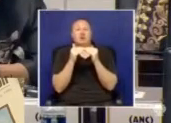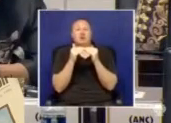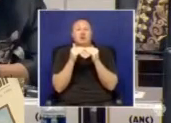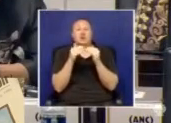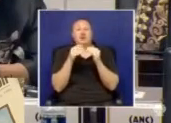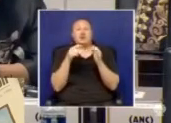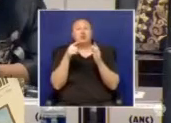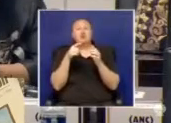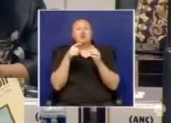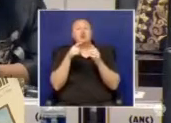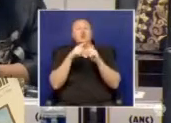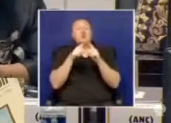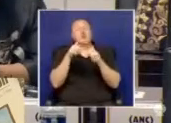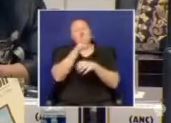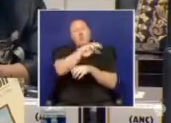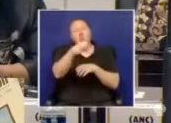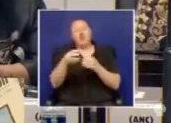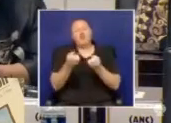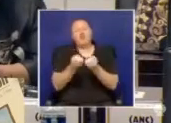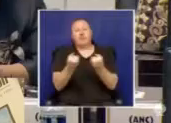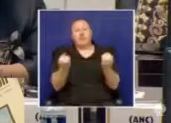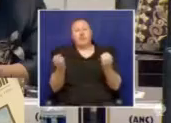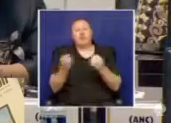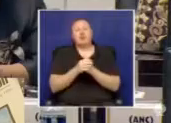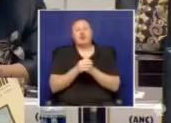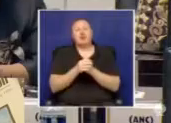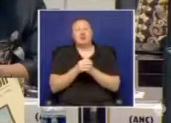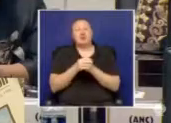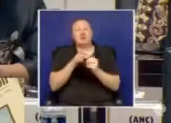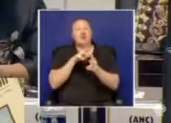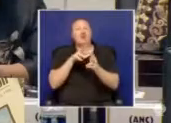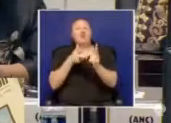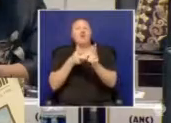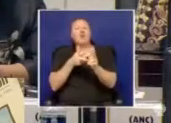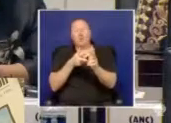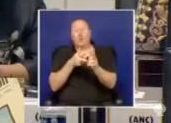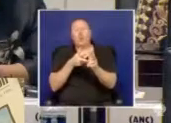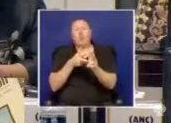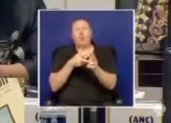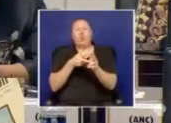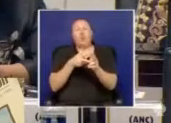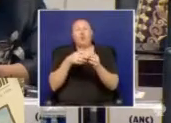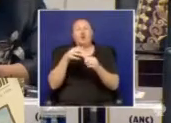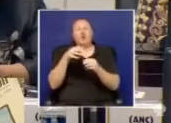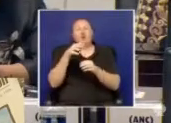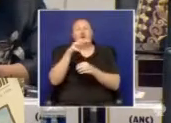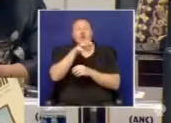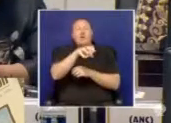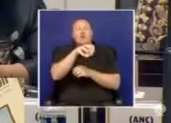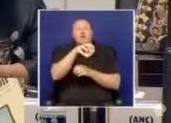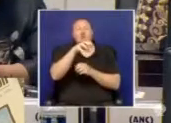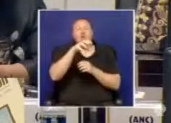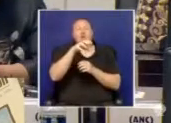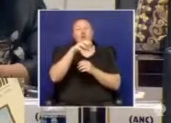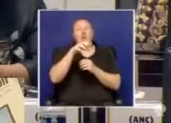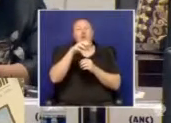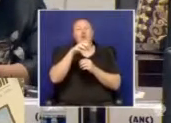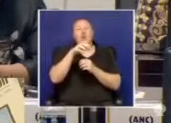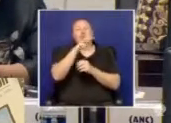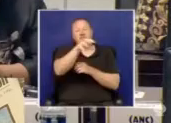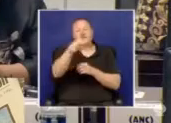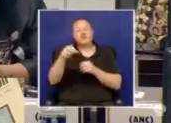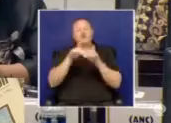equally to the different provinces. And we follow with regard to the provincial departments as to